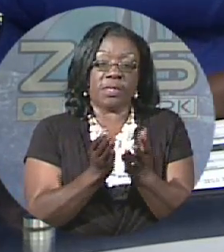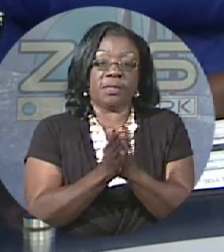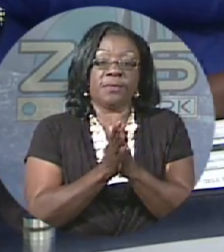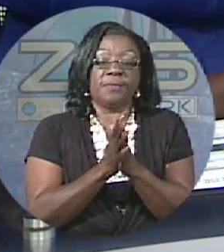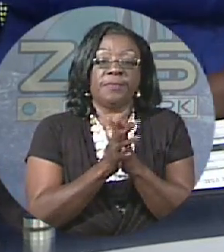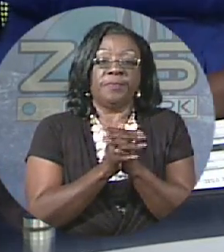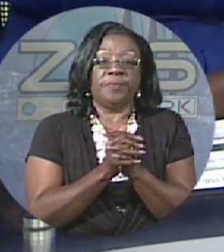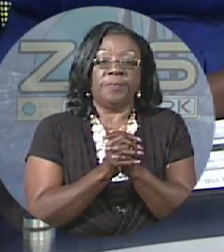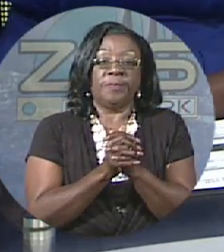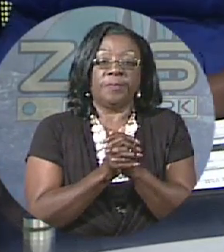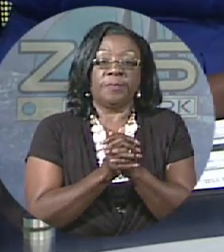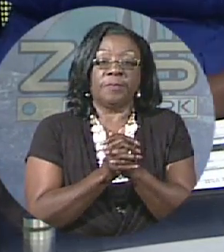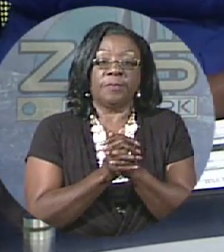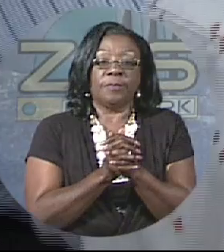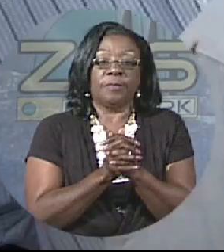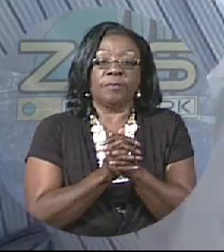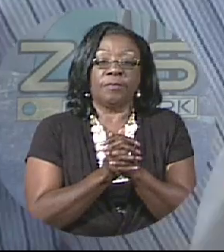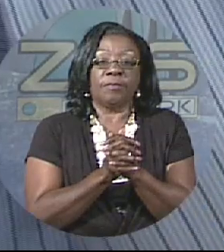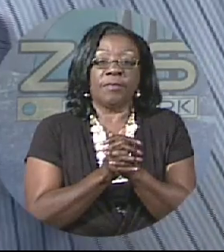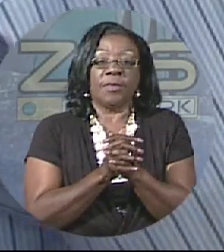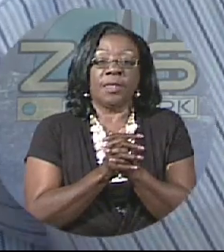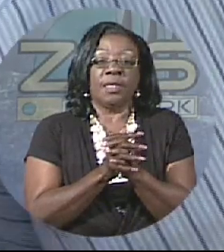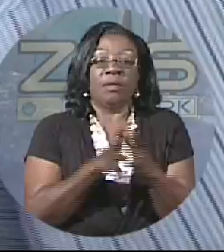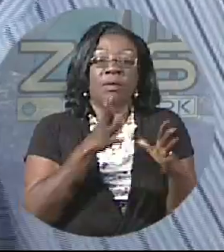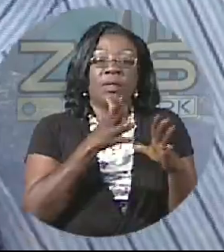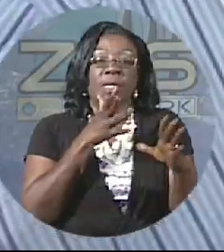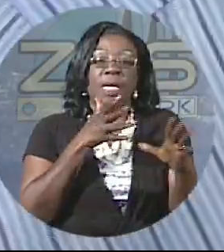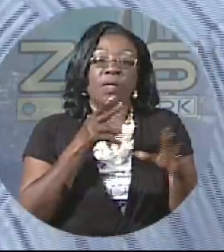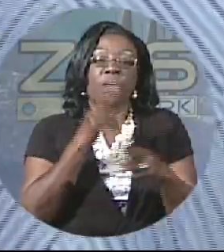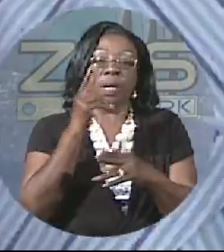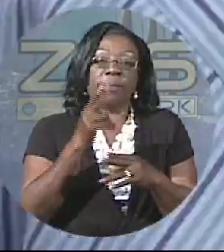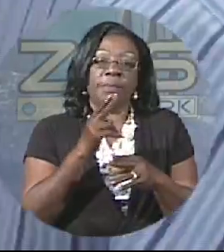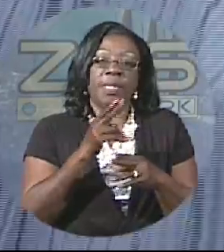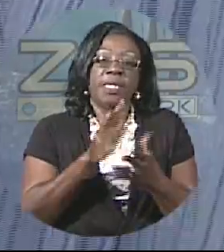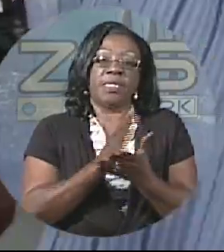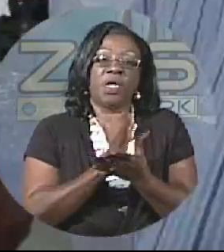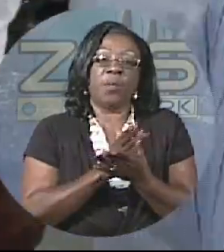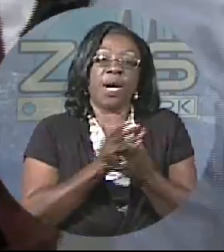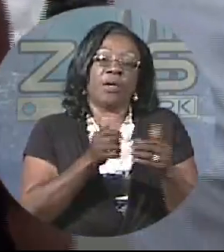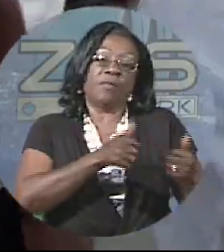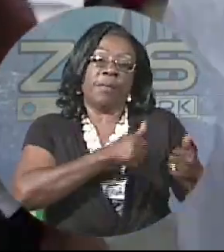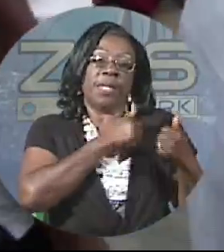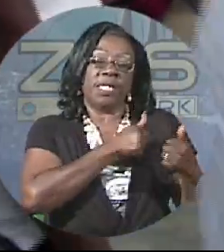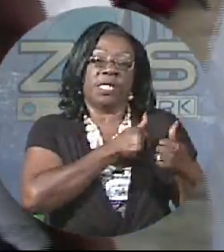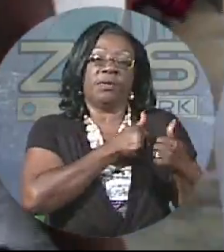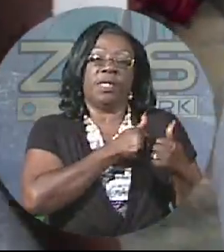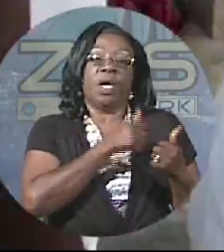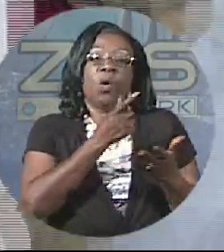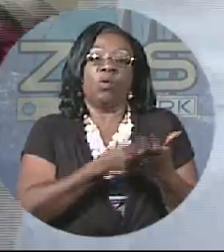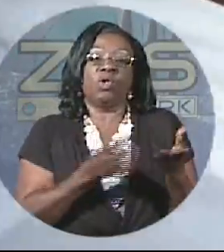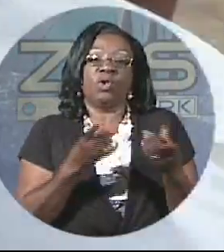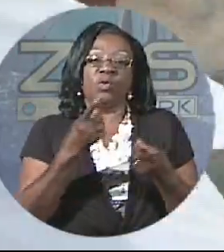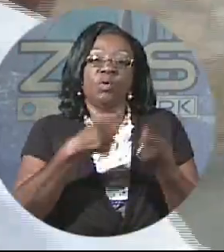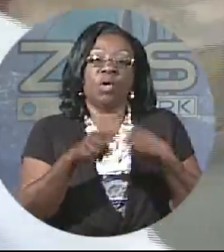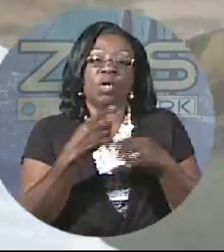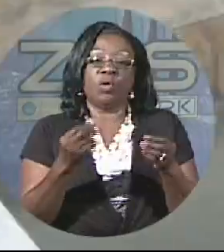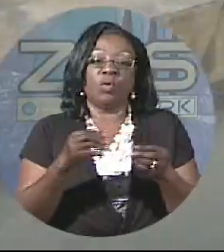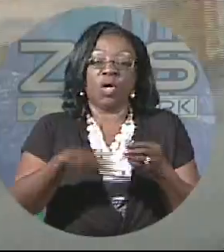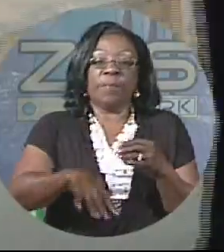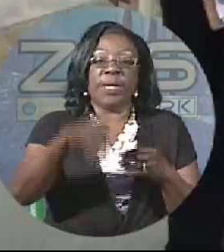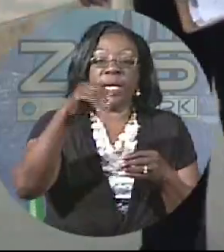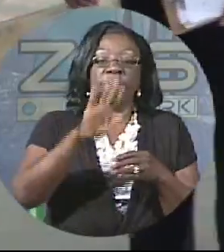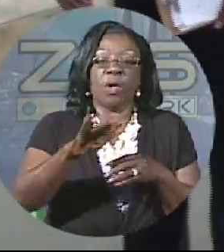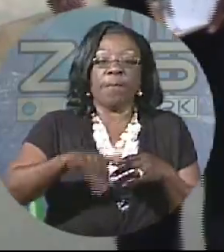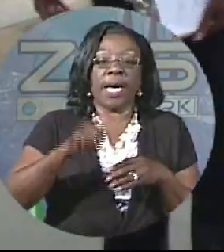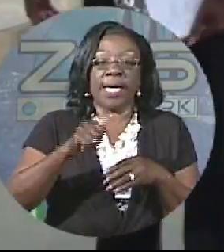among them. You're not a civilian anymore. You're now part of the military. What you gonna do? You're gonna pick up your bags.